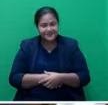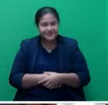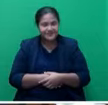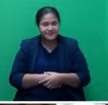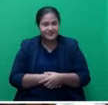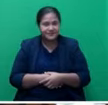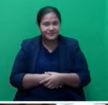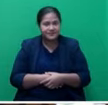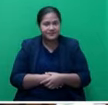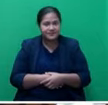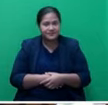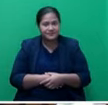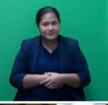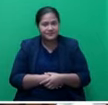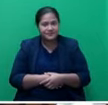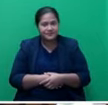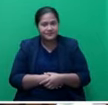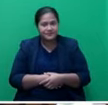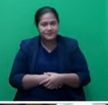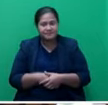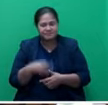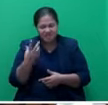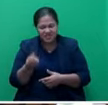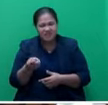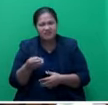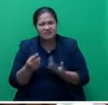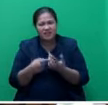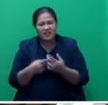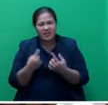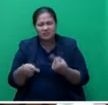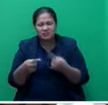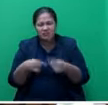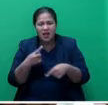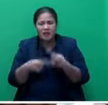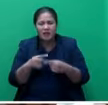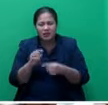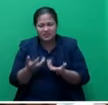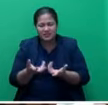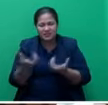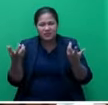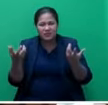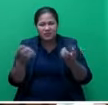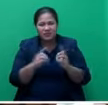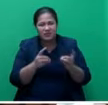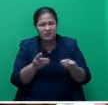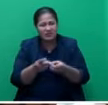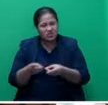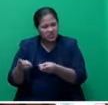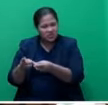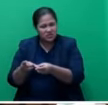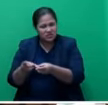Again, there is this argument that by having a separate division, that there'll be interference with the judiciary. How does that logically